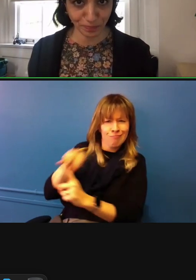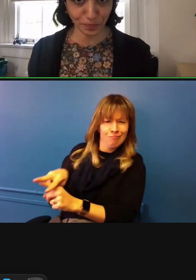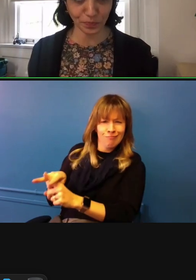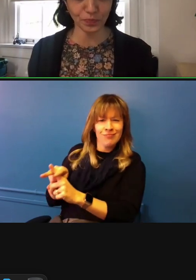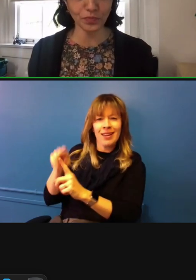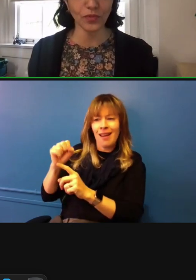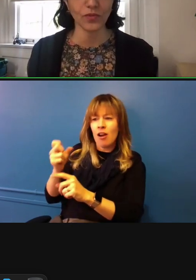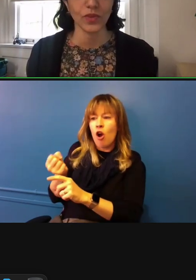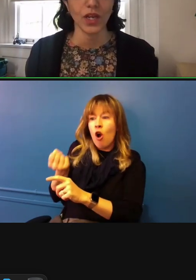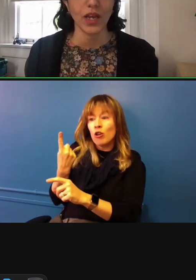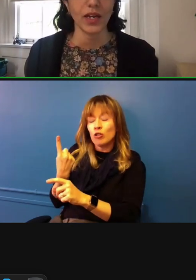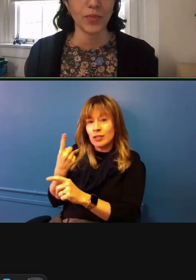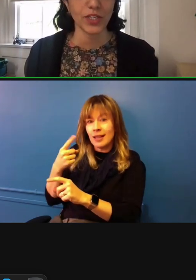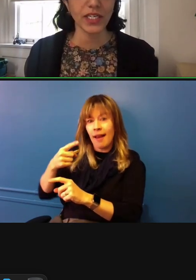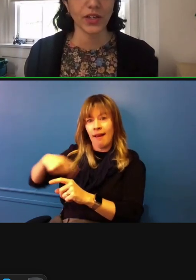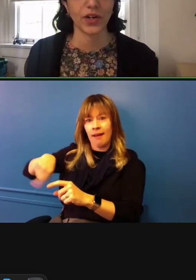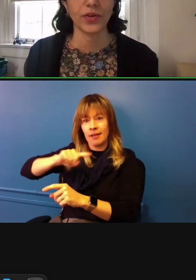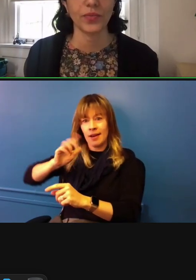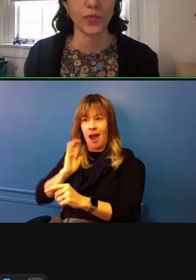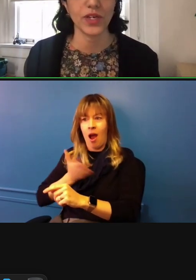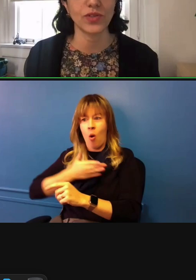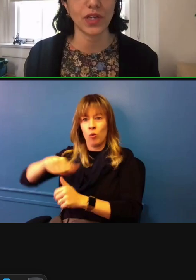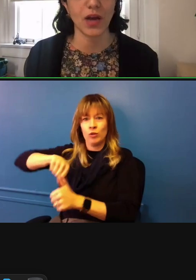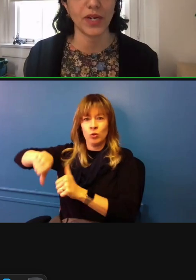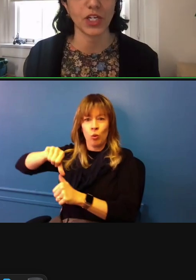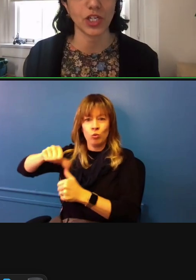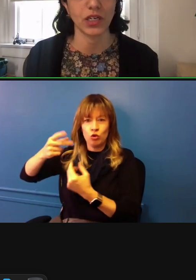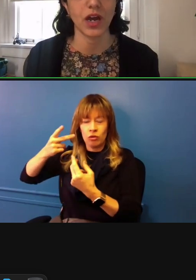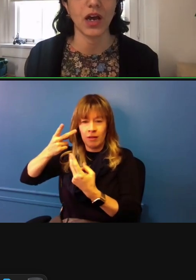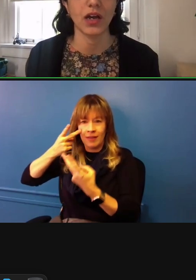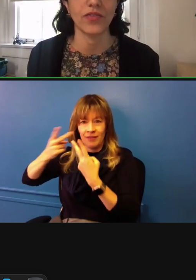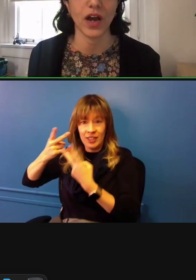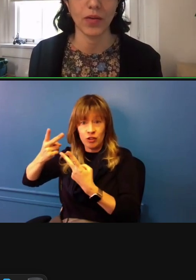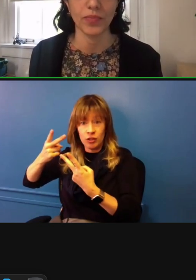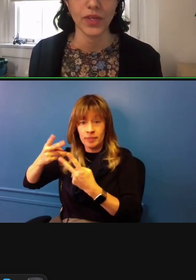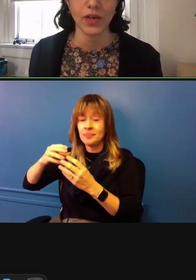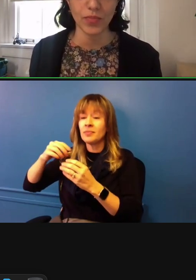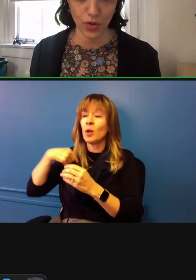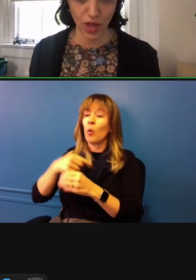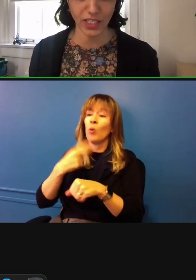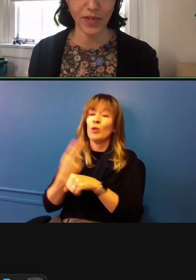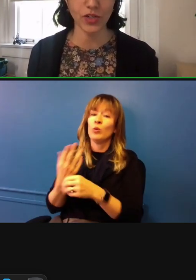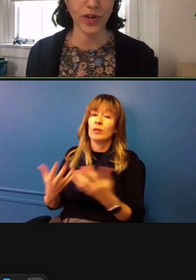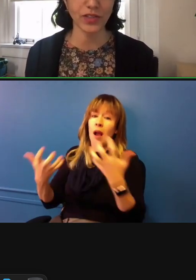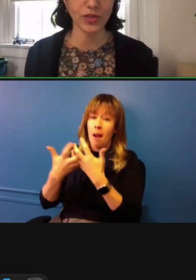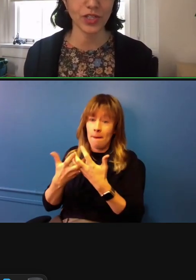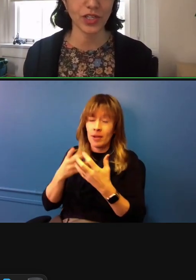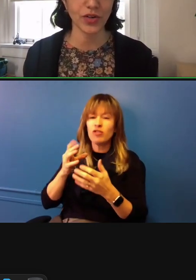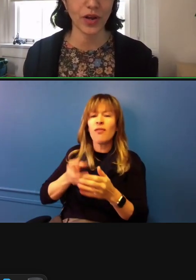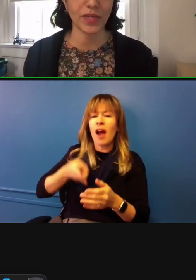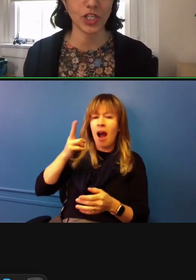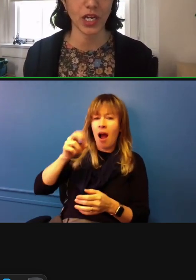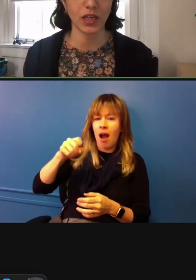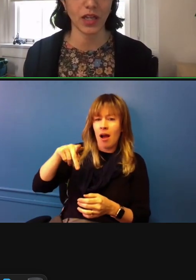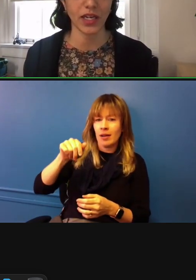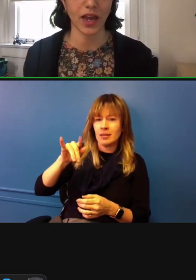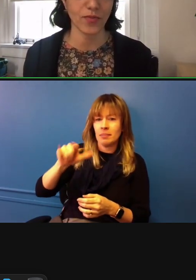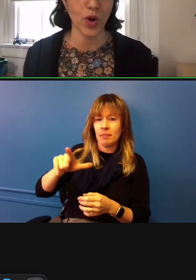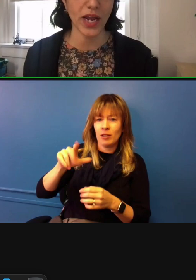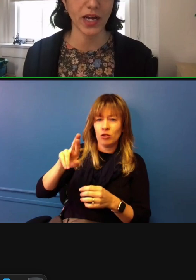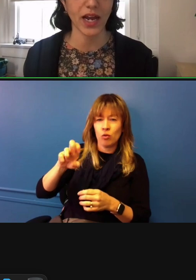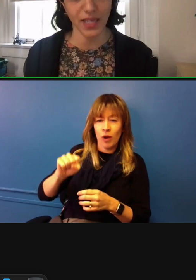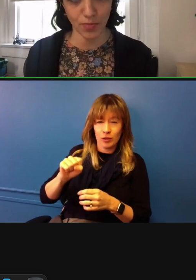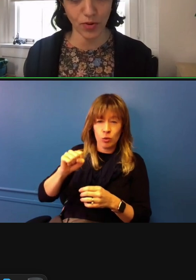vision. And in particular, we use a combination of both high spatial resolution neuroimaging